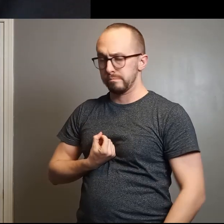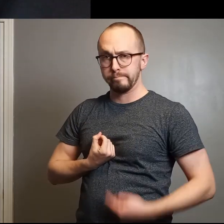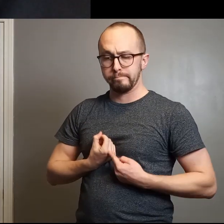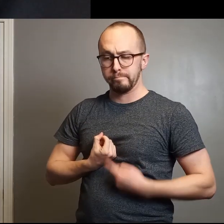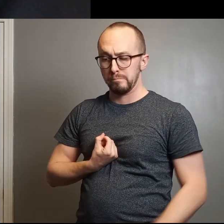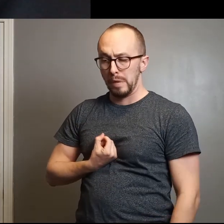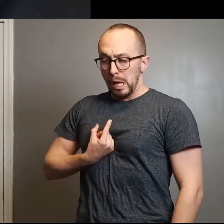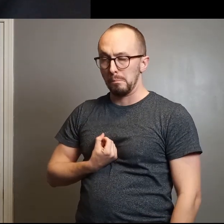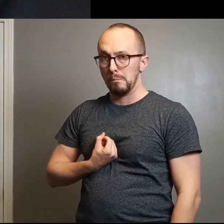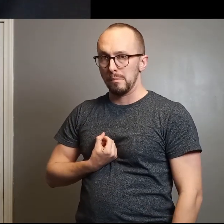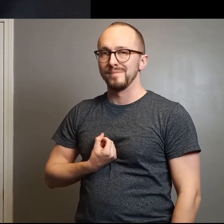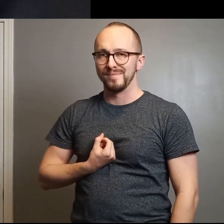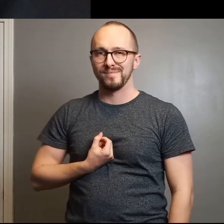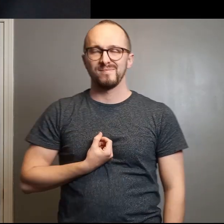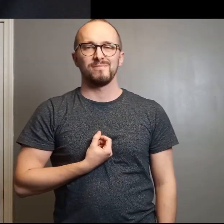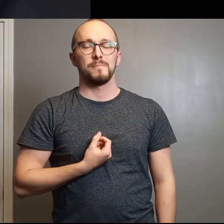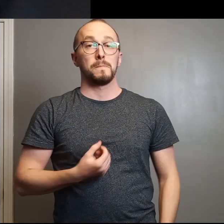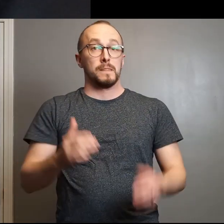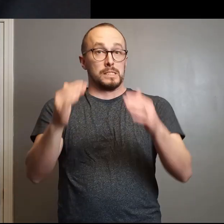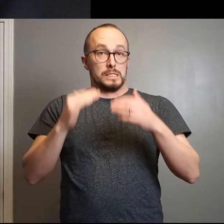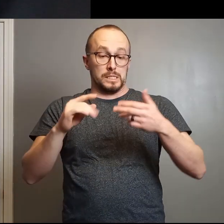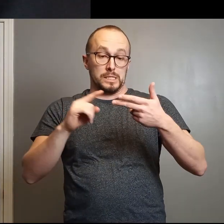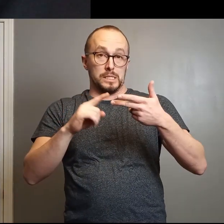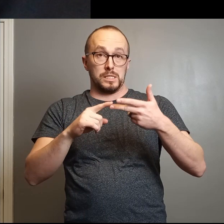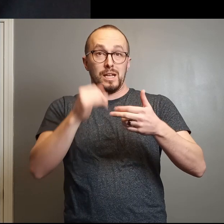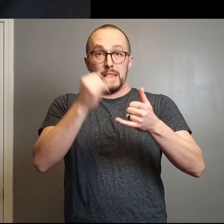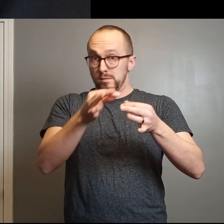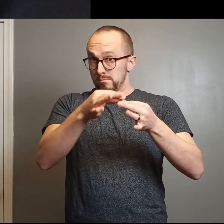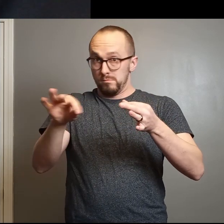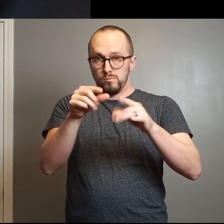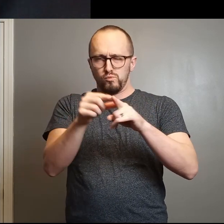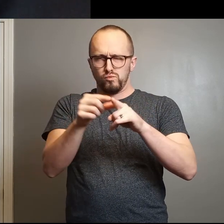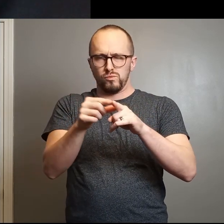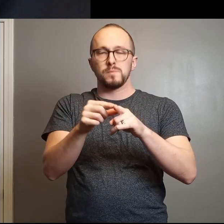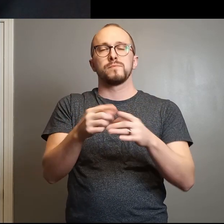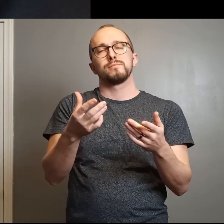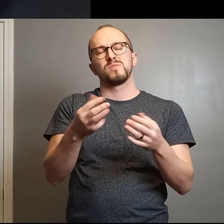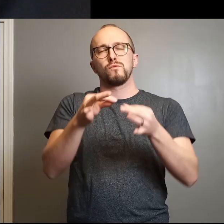hiccup. And the last phrase was brush your teeth.